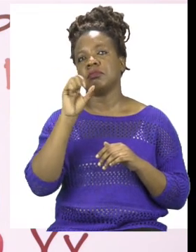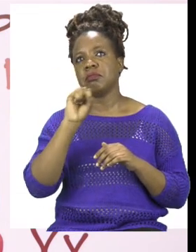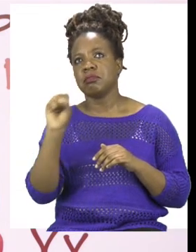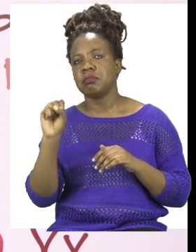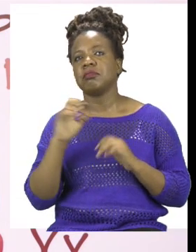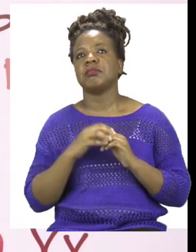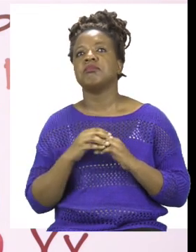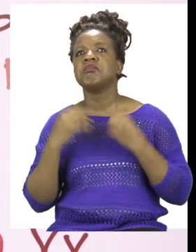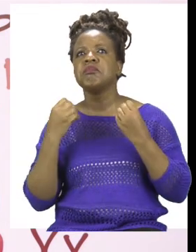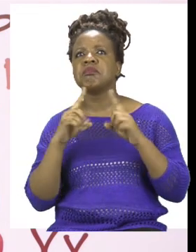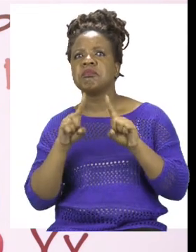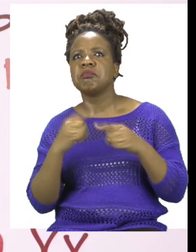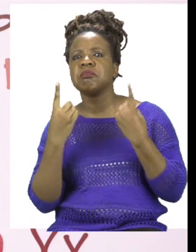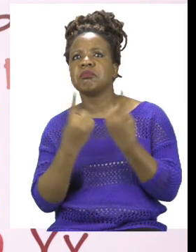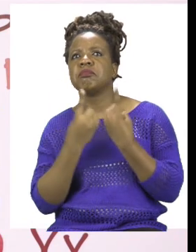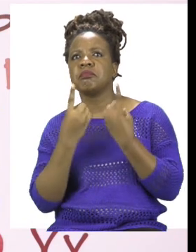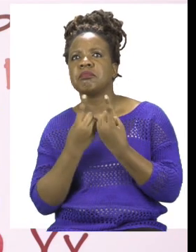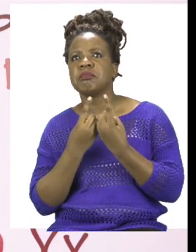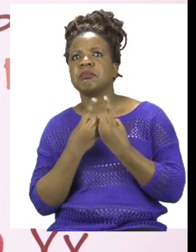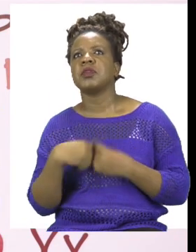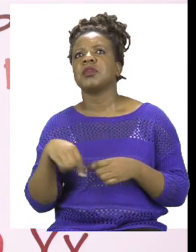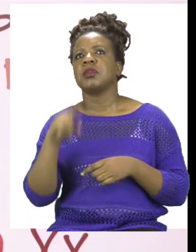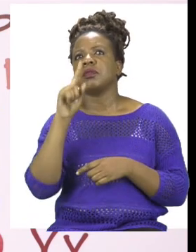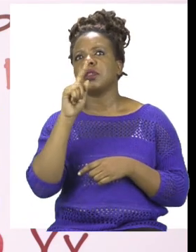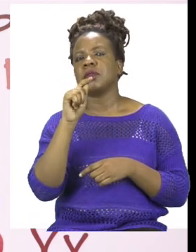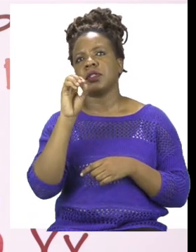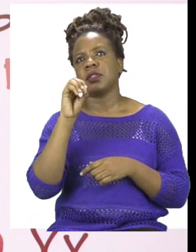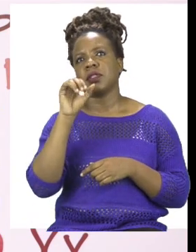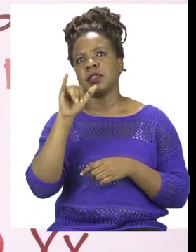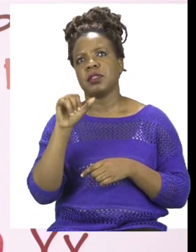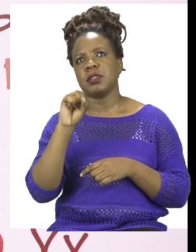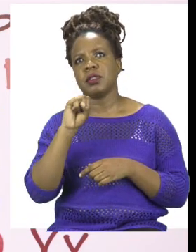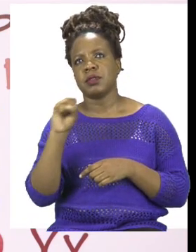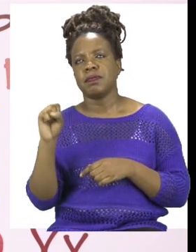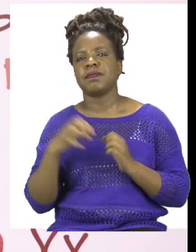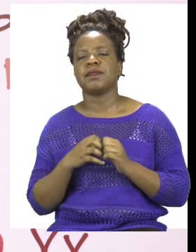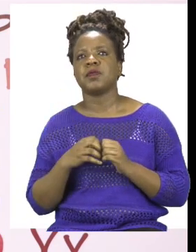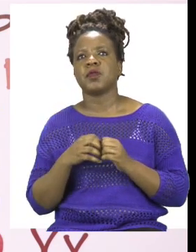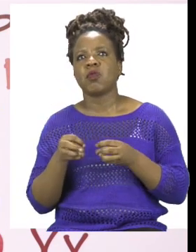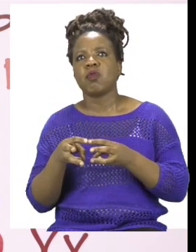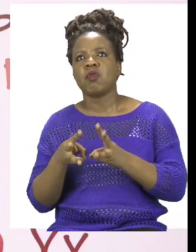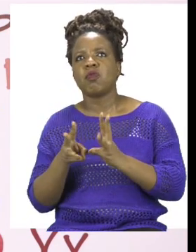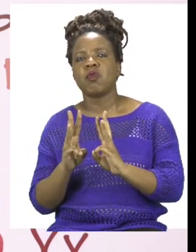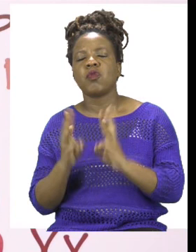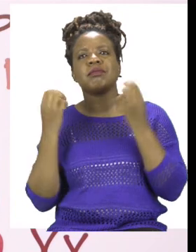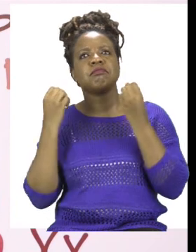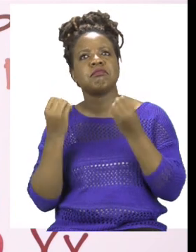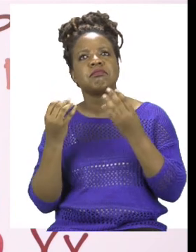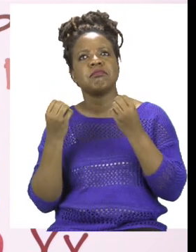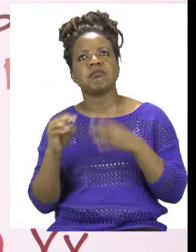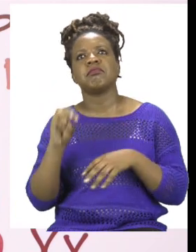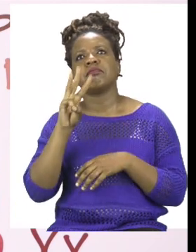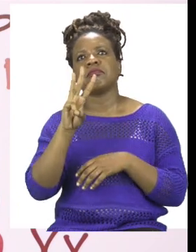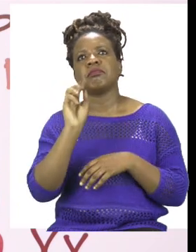change the word from singular to plural, we can now put it correctly in the sentence. Let's go back